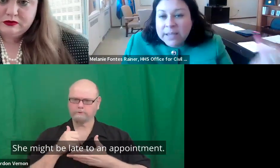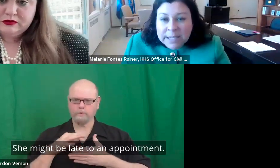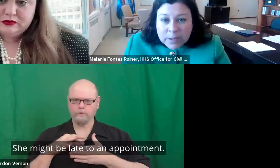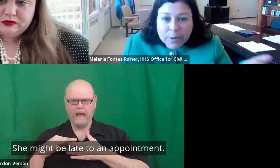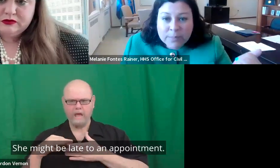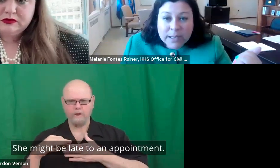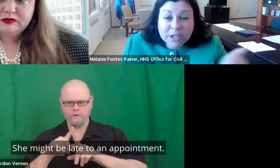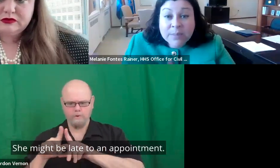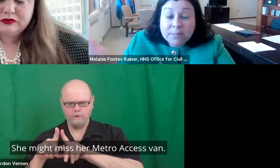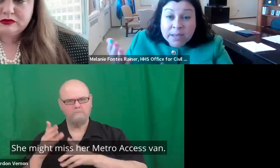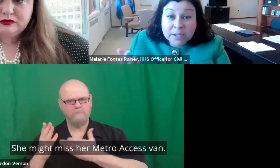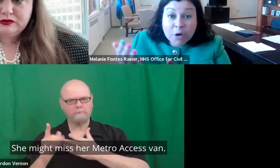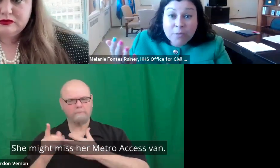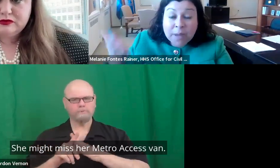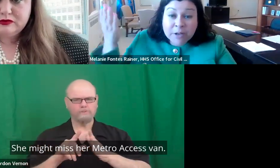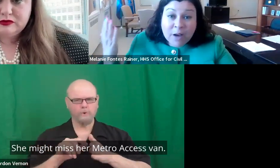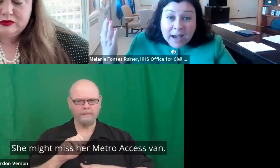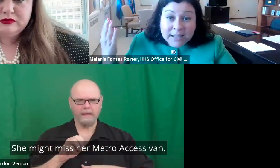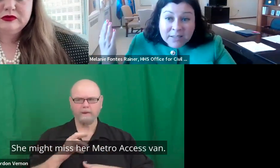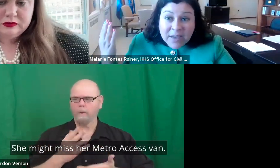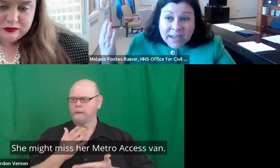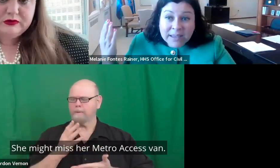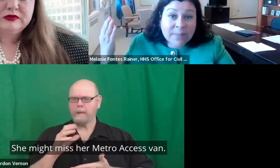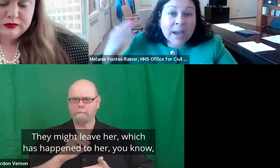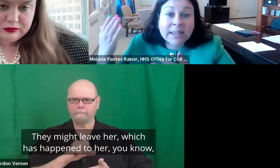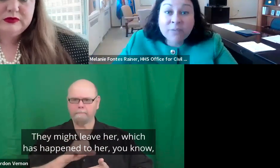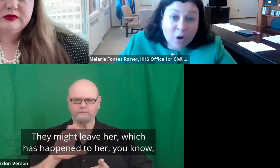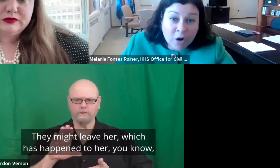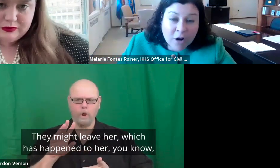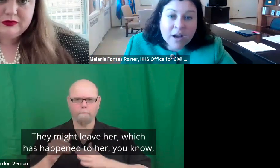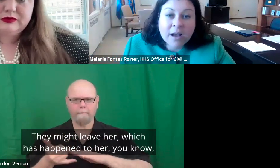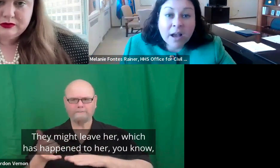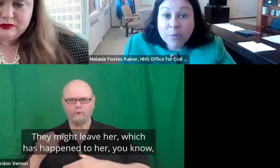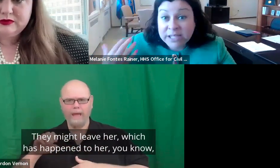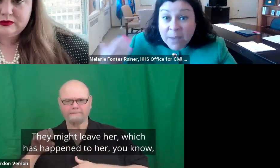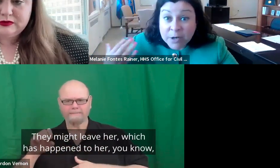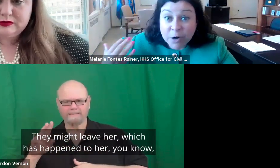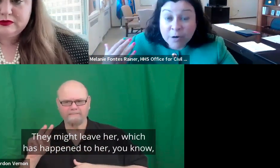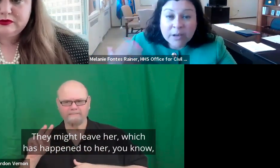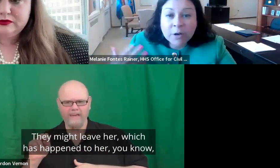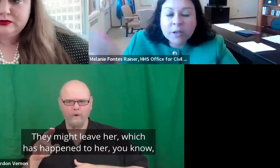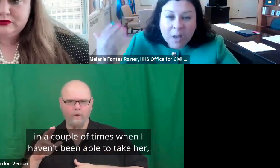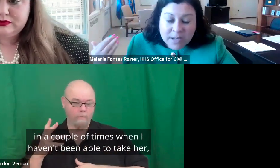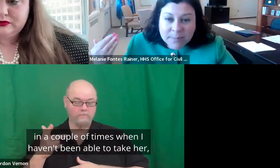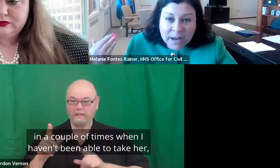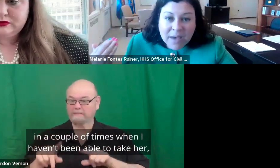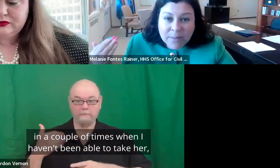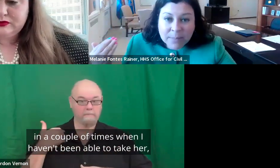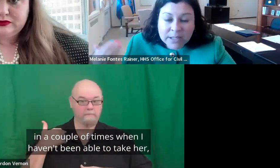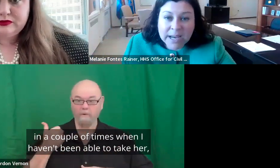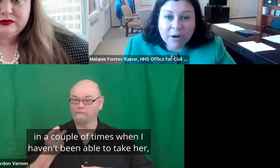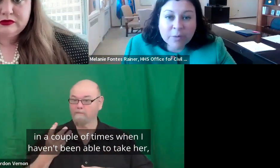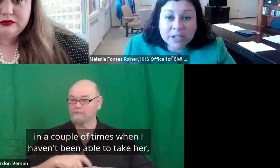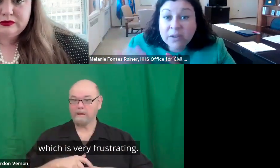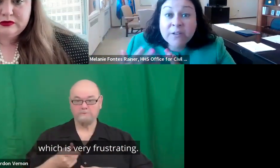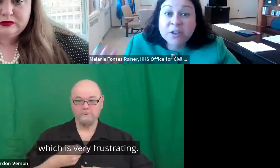She might be late to an appointment. She might miss her Metro Access van. They might leave her, which has happened to her, in the couple of times when I haven't